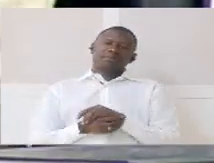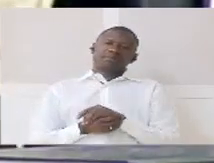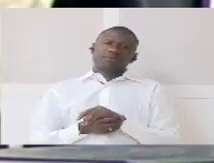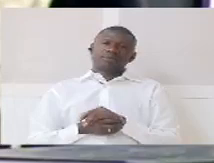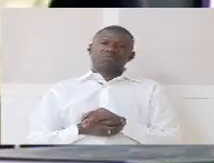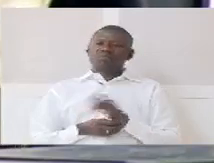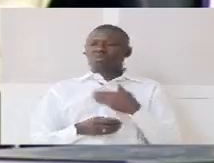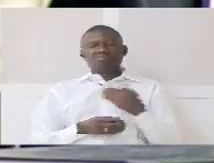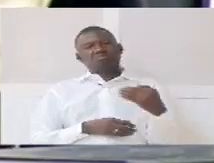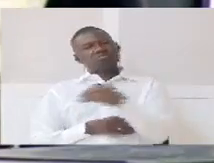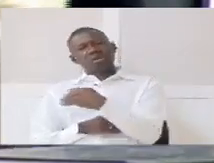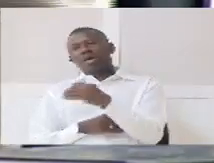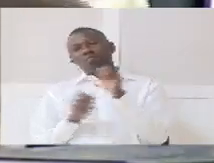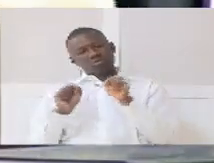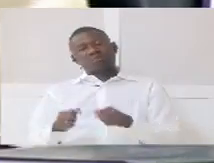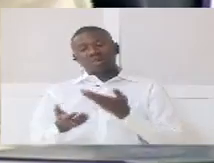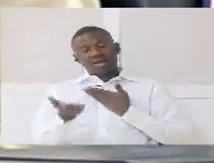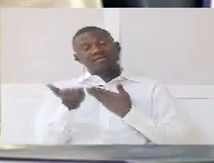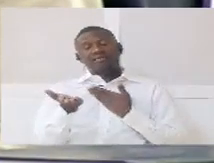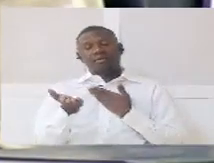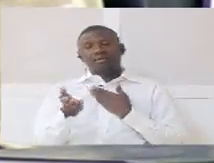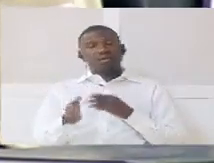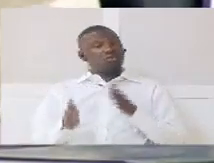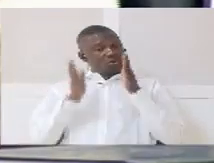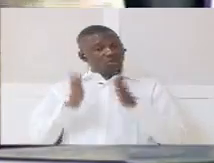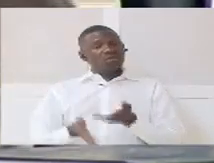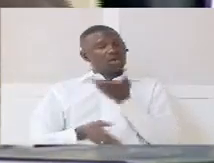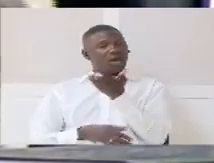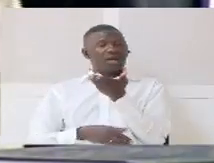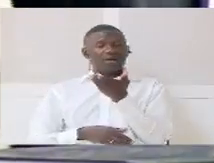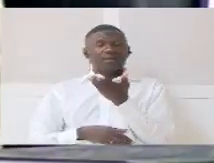places which is attractive. There could be foul play.